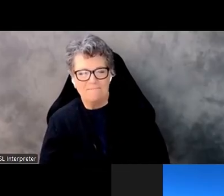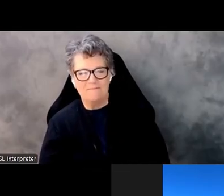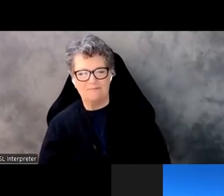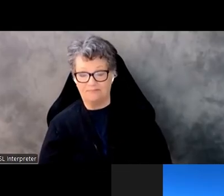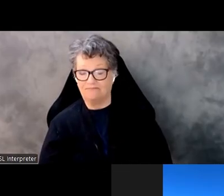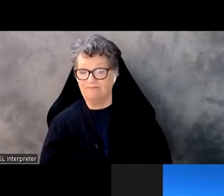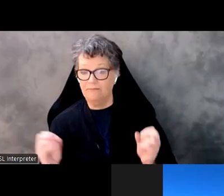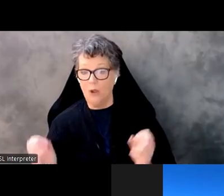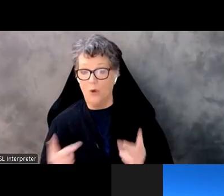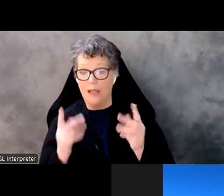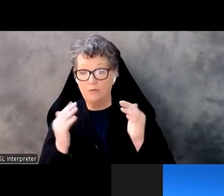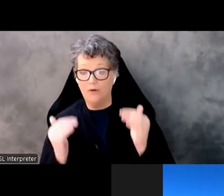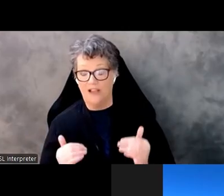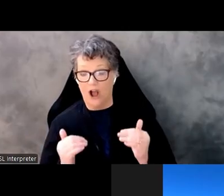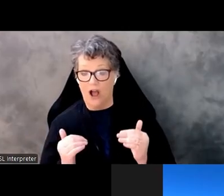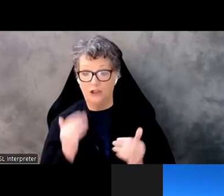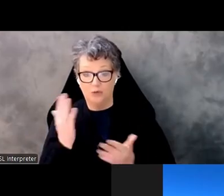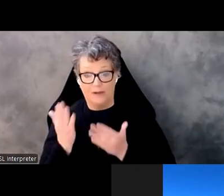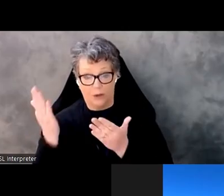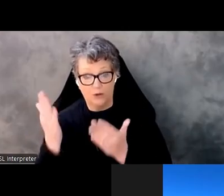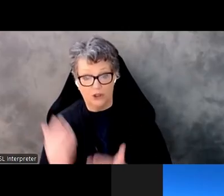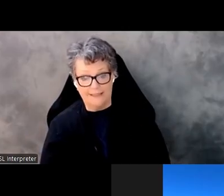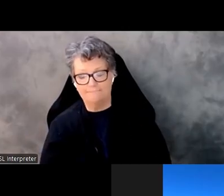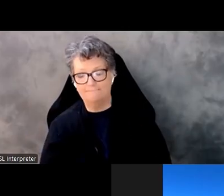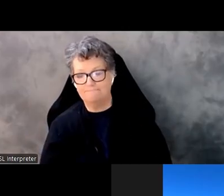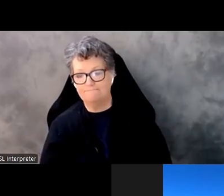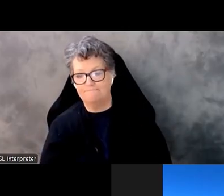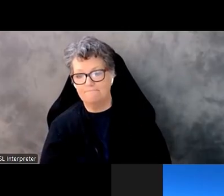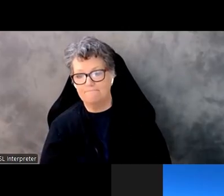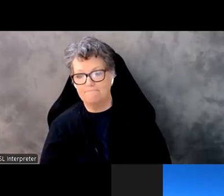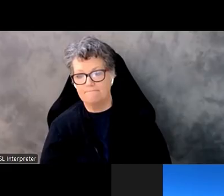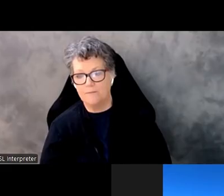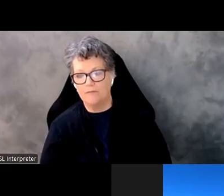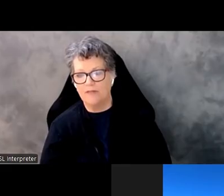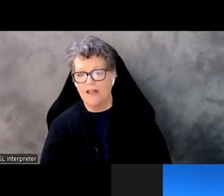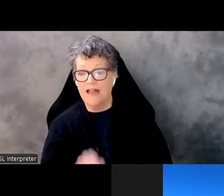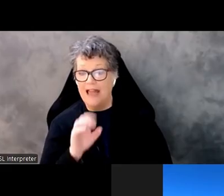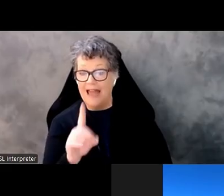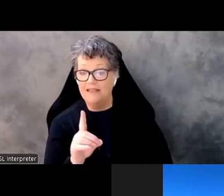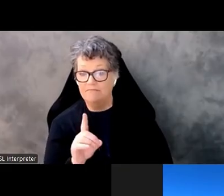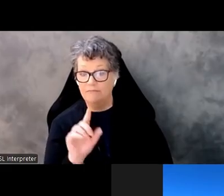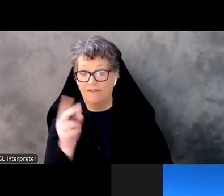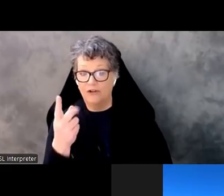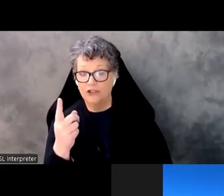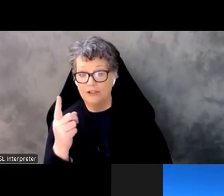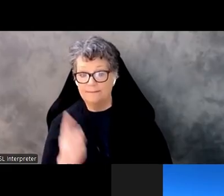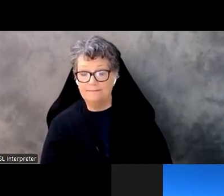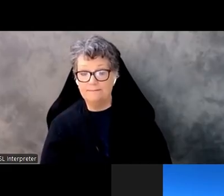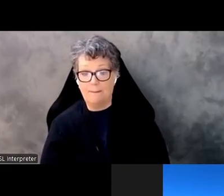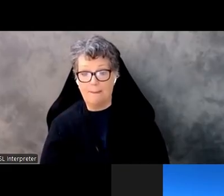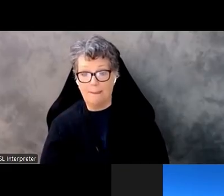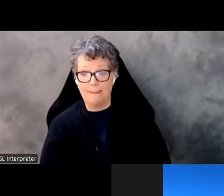Okay, moving on to resolutions. I think, Ed, you're up first.